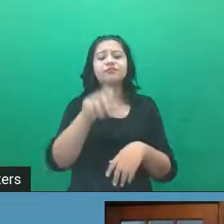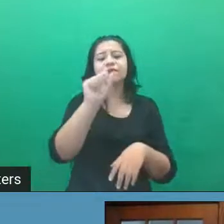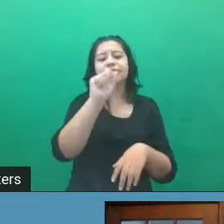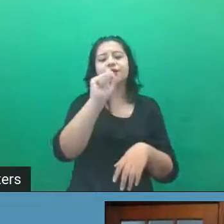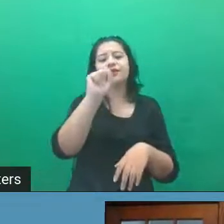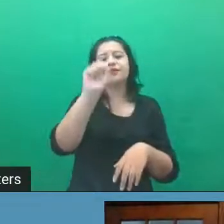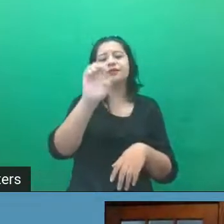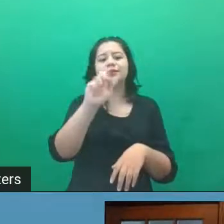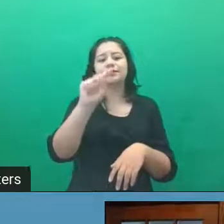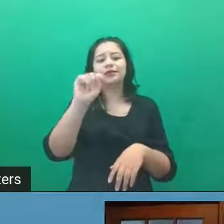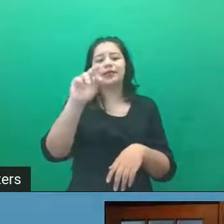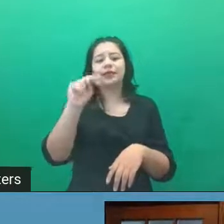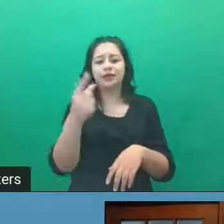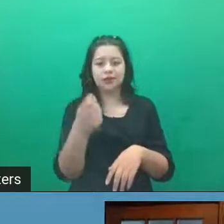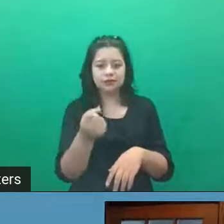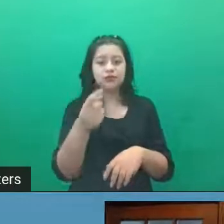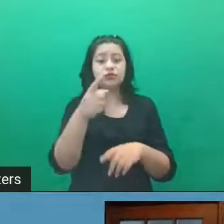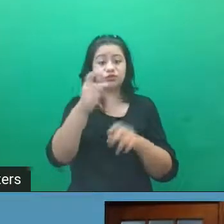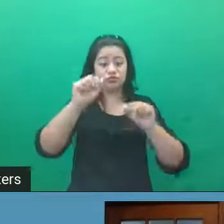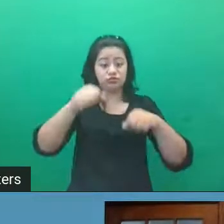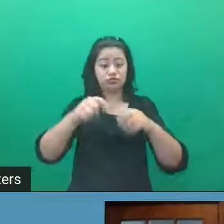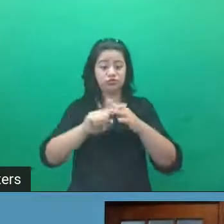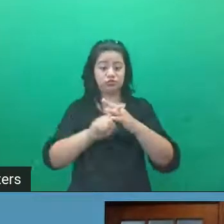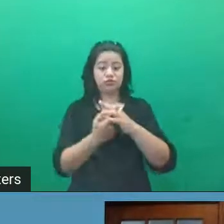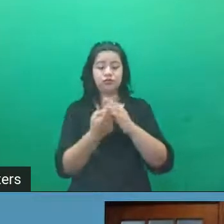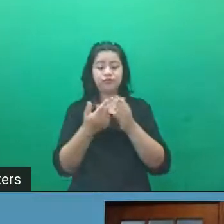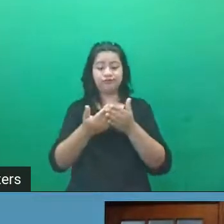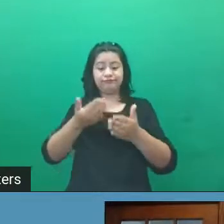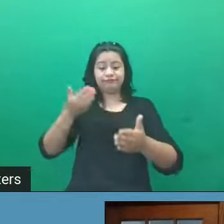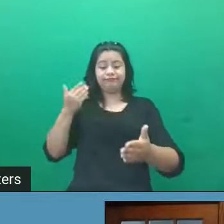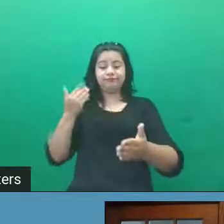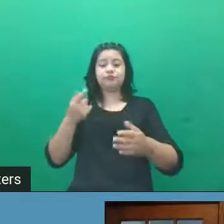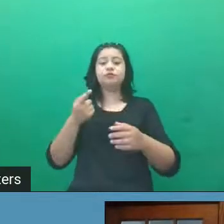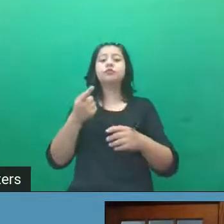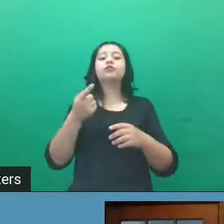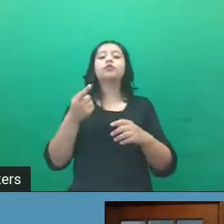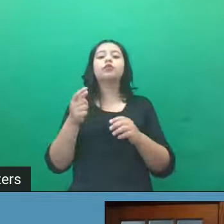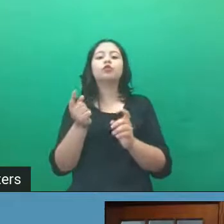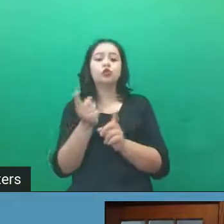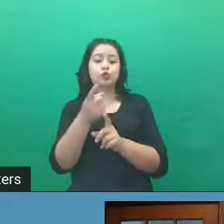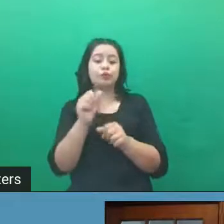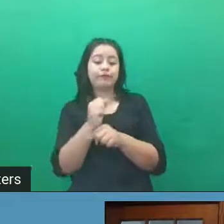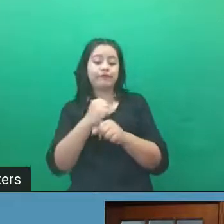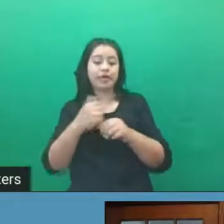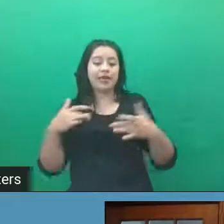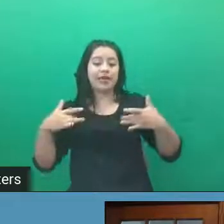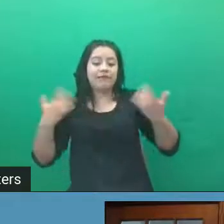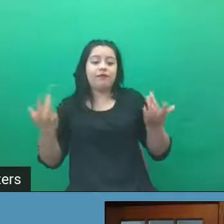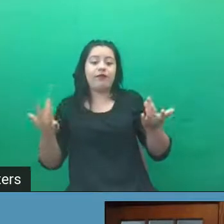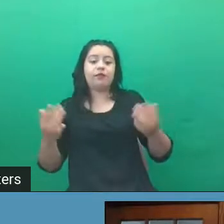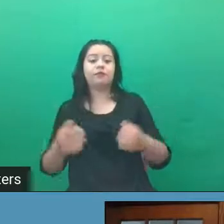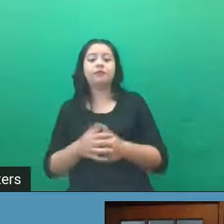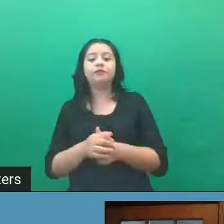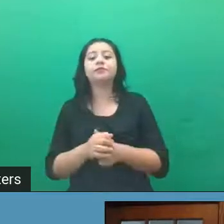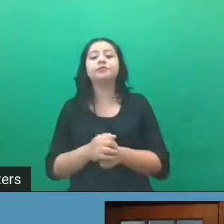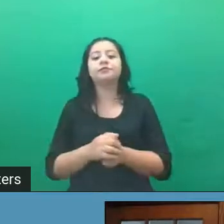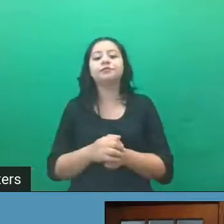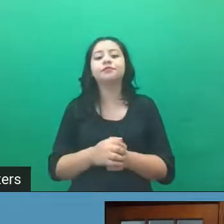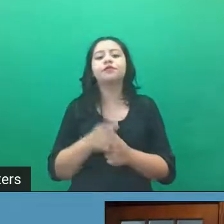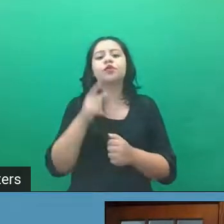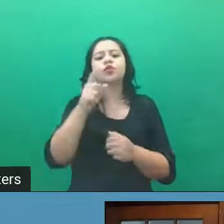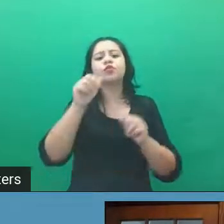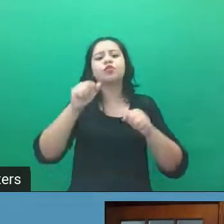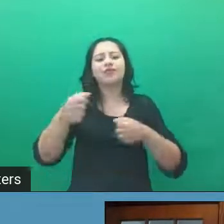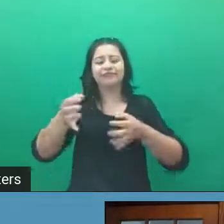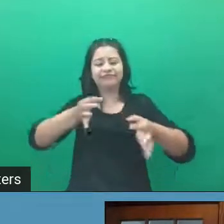can start from the beginning. Once you create an event or a meeting, you can